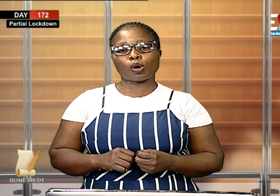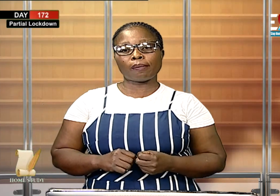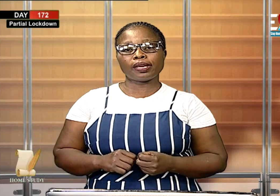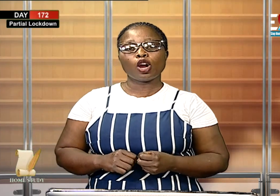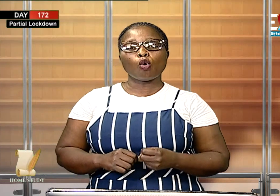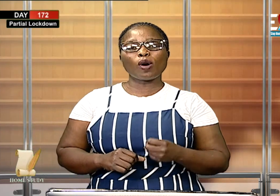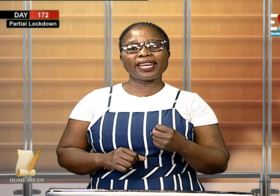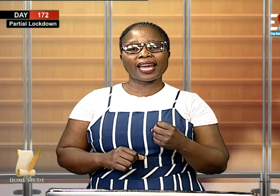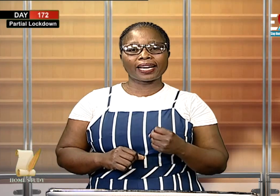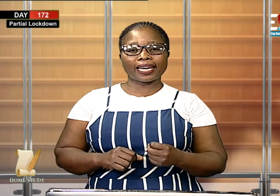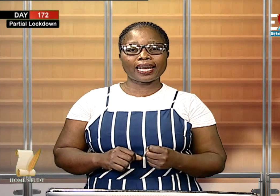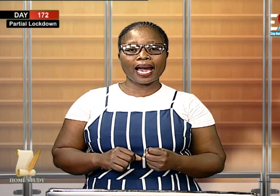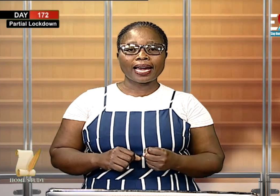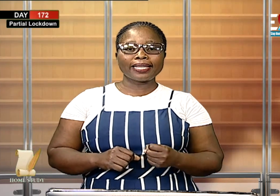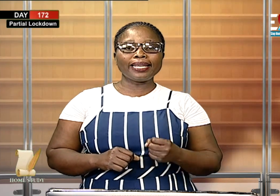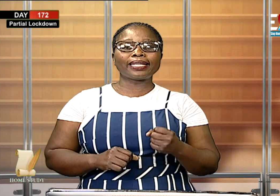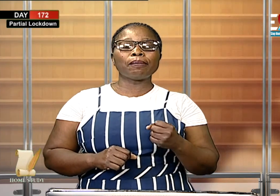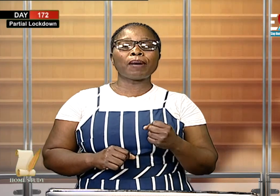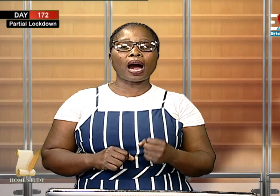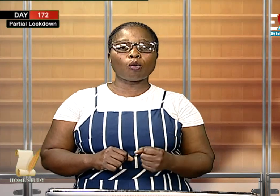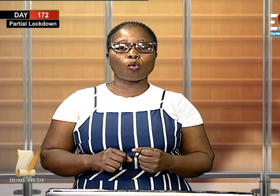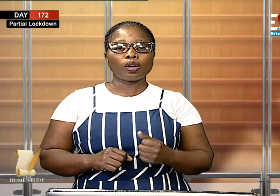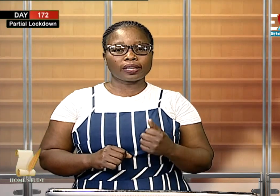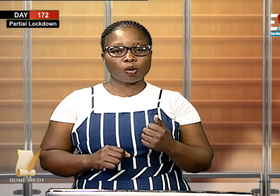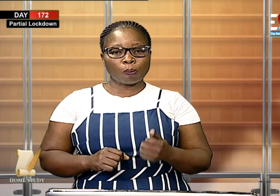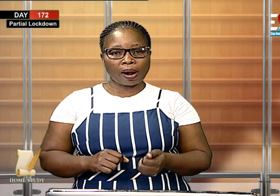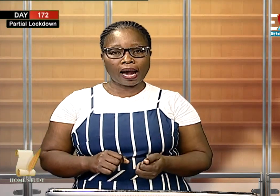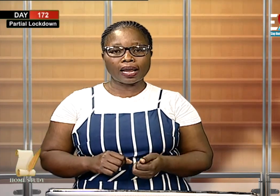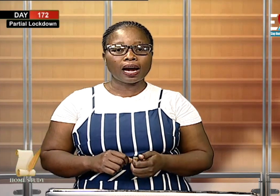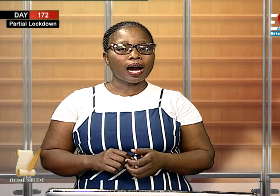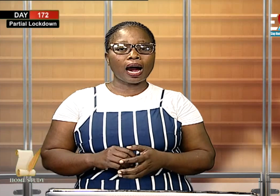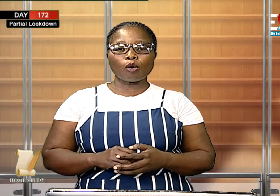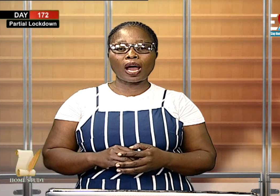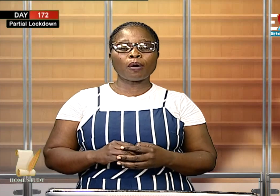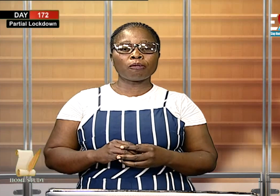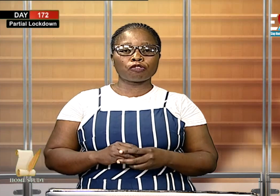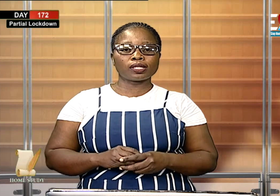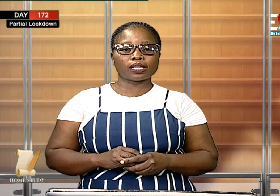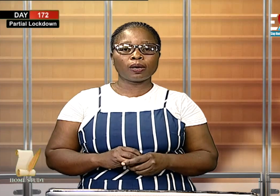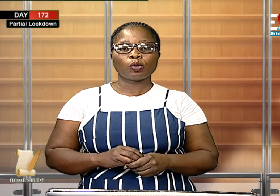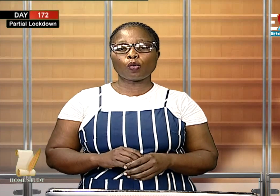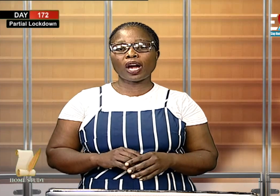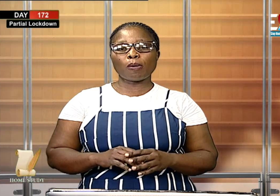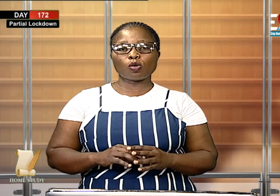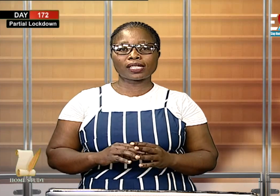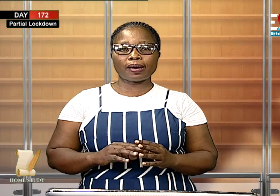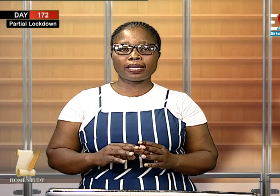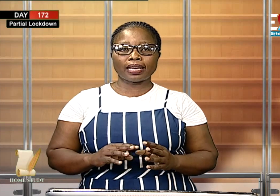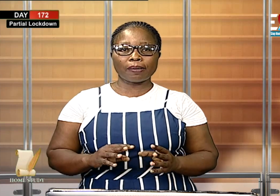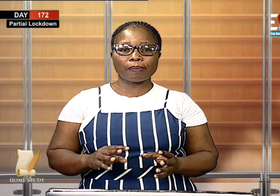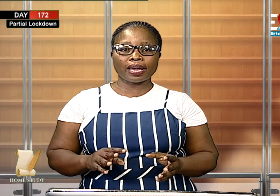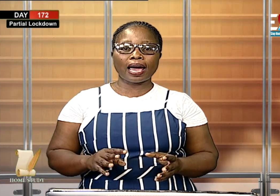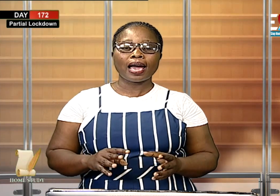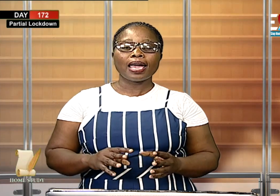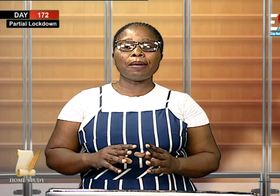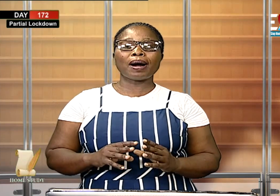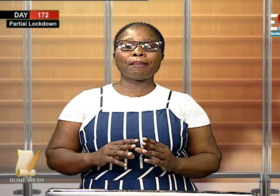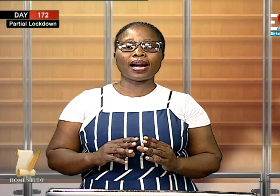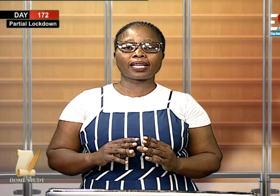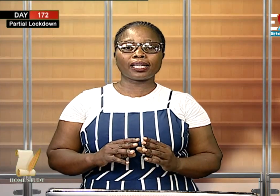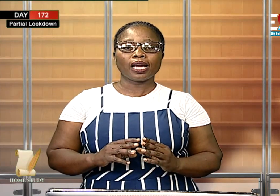ke mfundzi wami unginakela netimphawu tekubhala. Awu lapho mfundzi uyawube usebentile